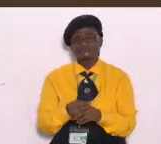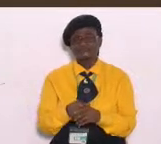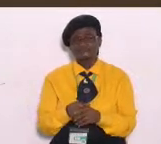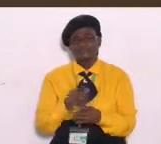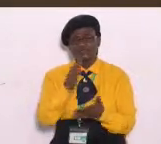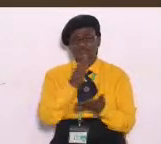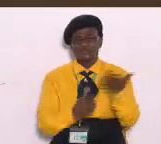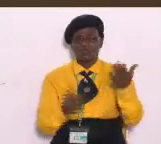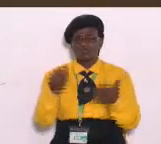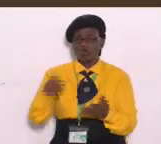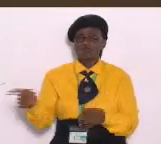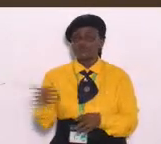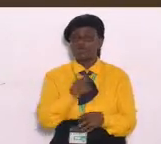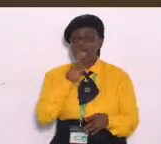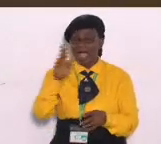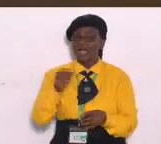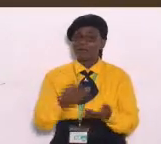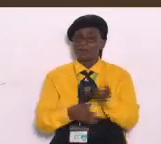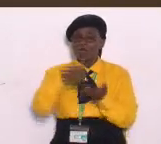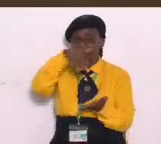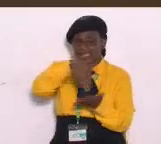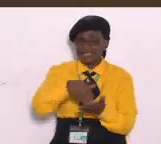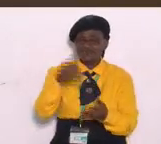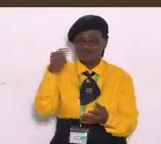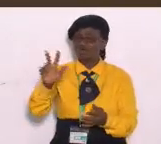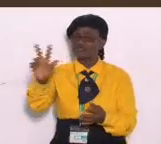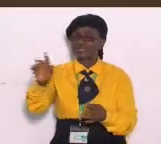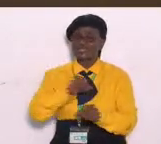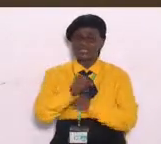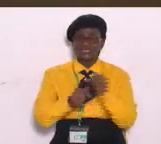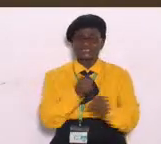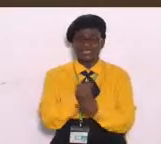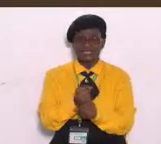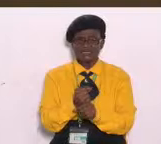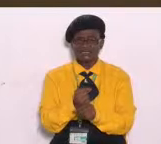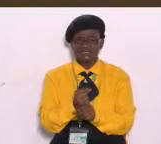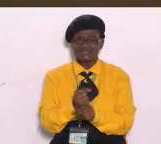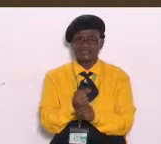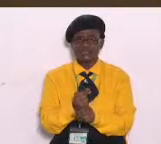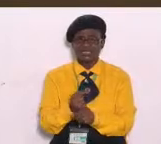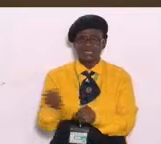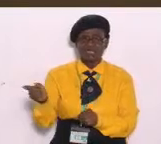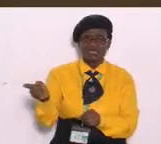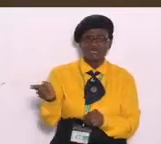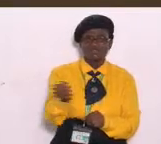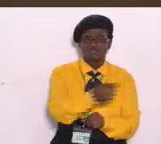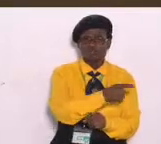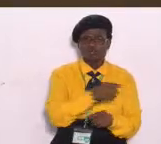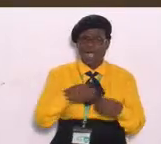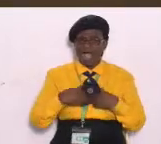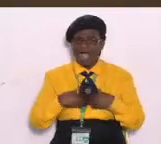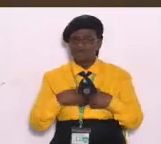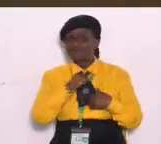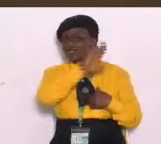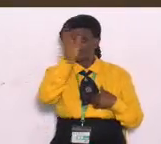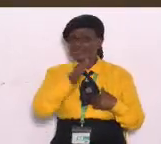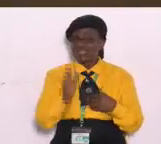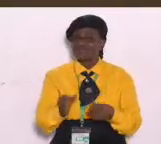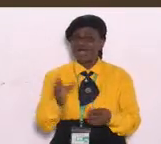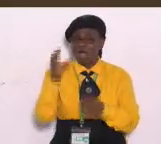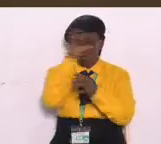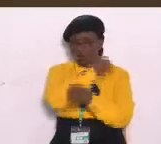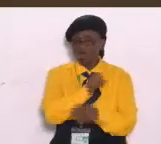Some of you have been born again now for 3 years. You have never brought a soul to the Almighty